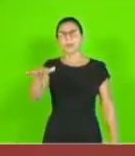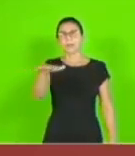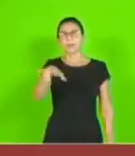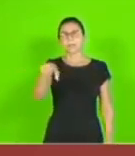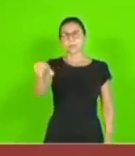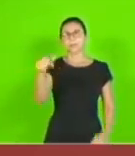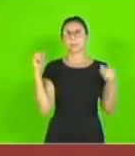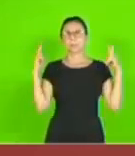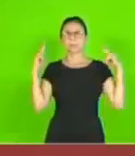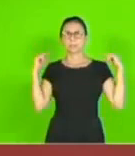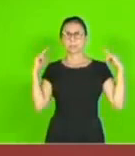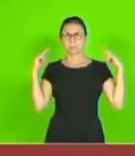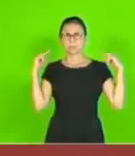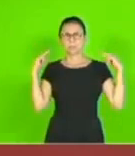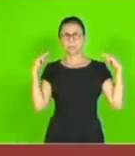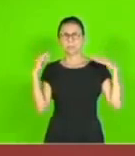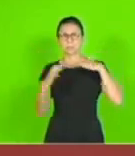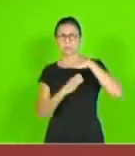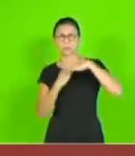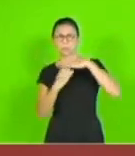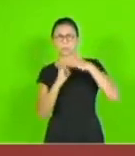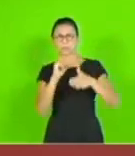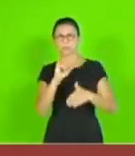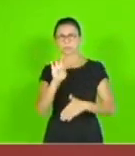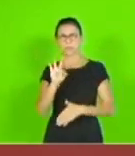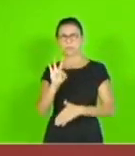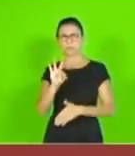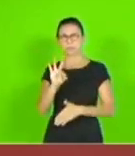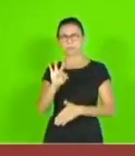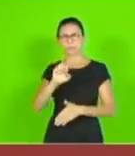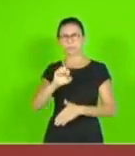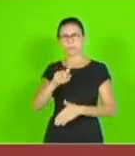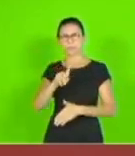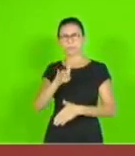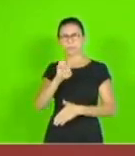We had here a brethren who